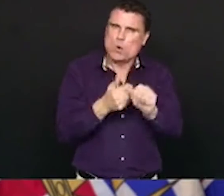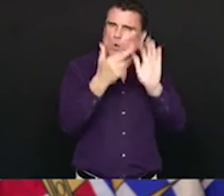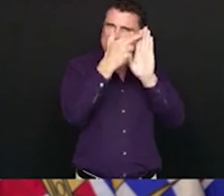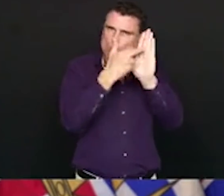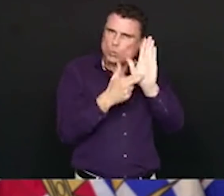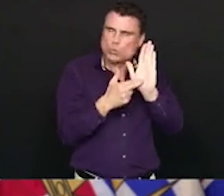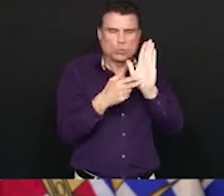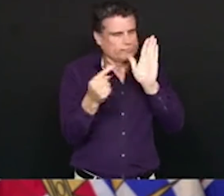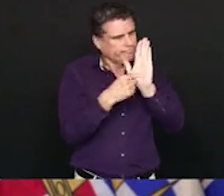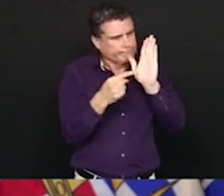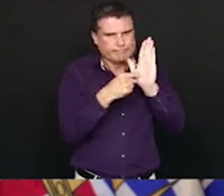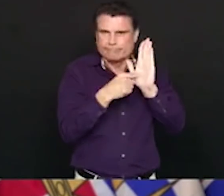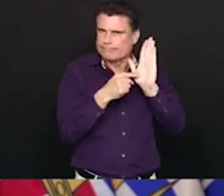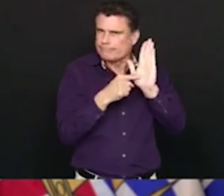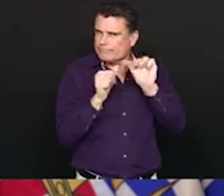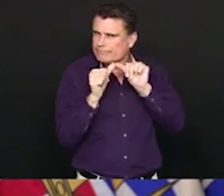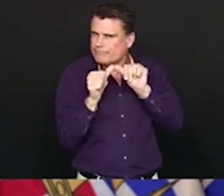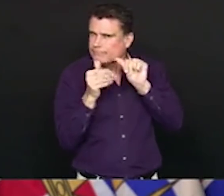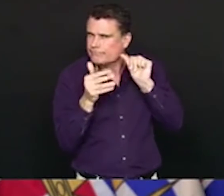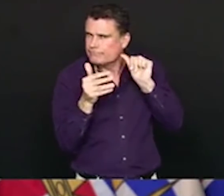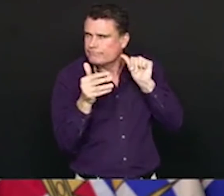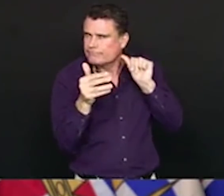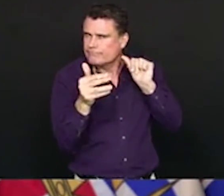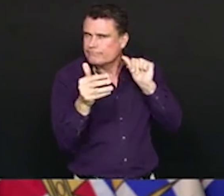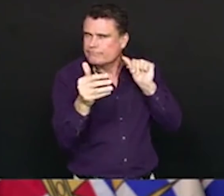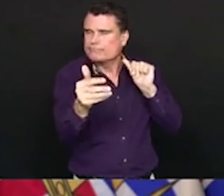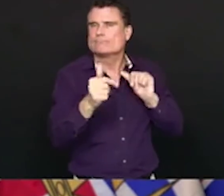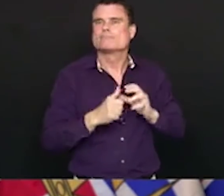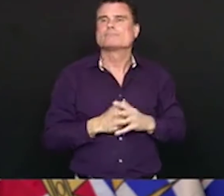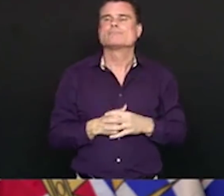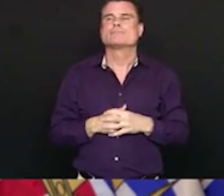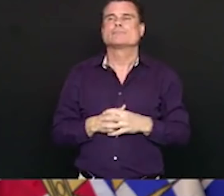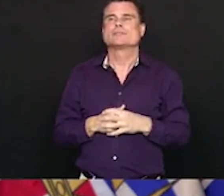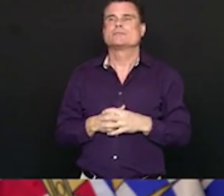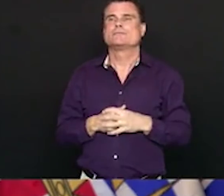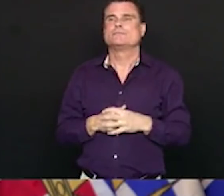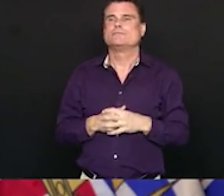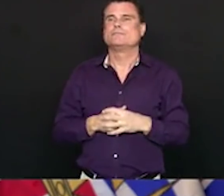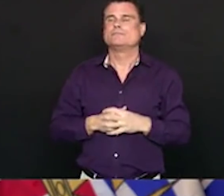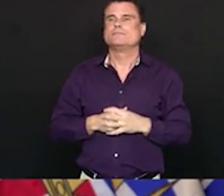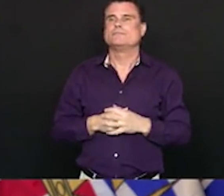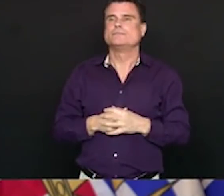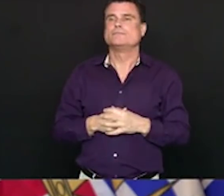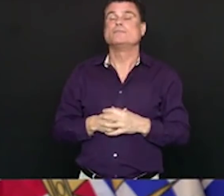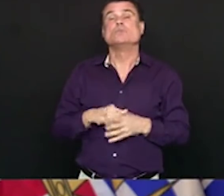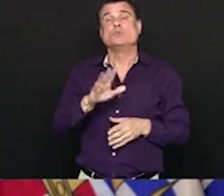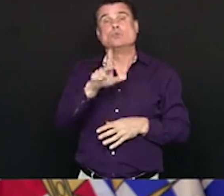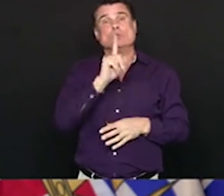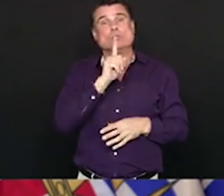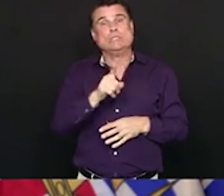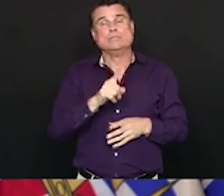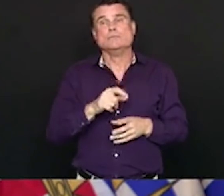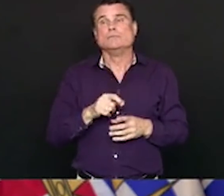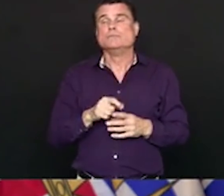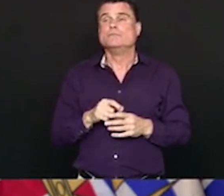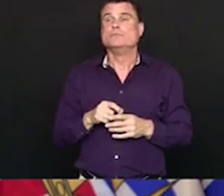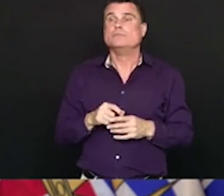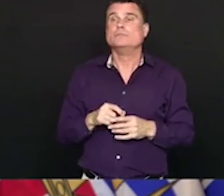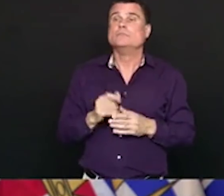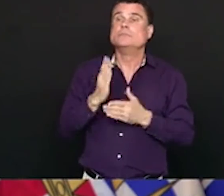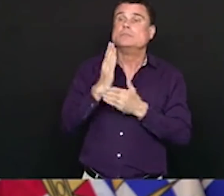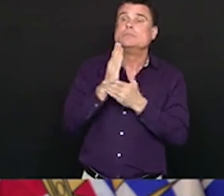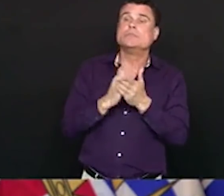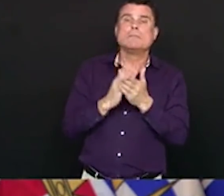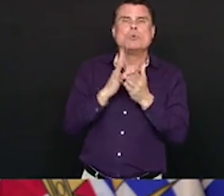And how can we reopen those critical services that we need in our community, those businesses, our economics, without